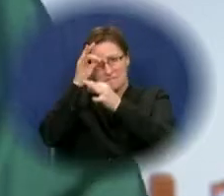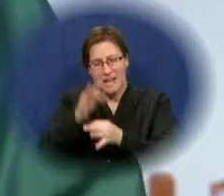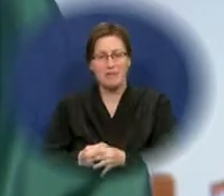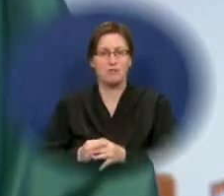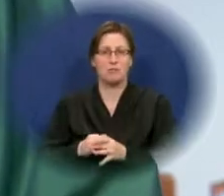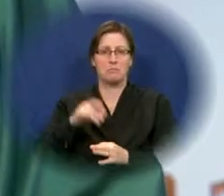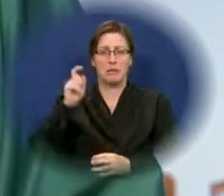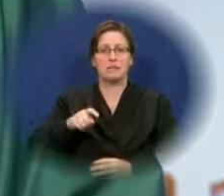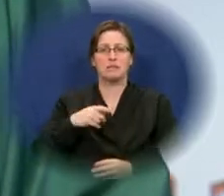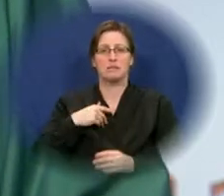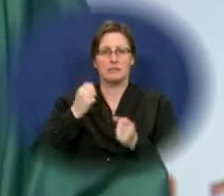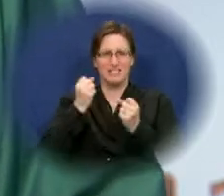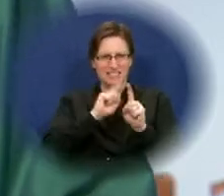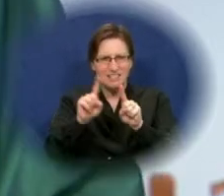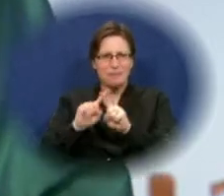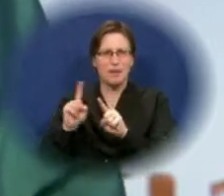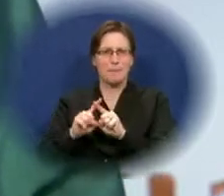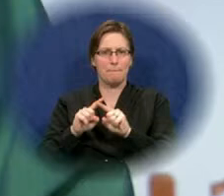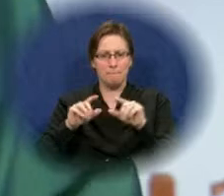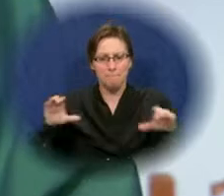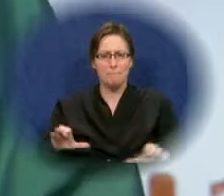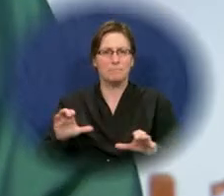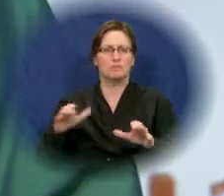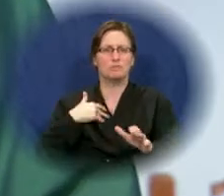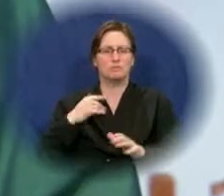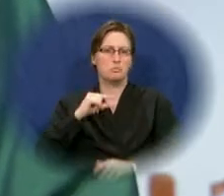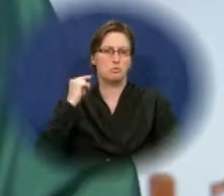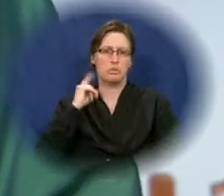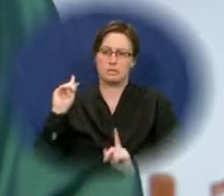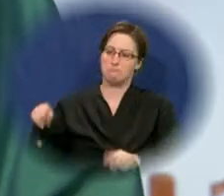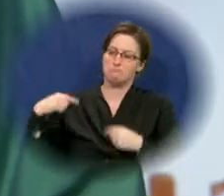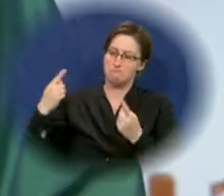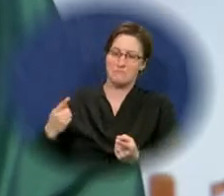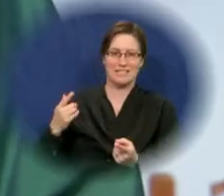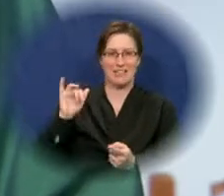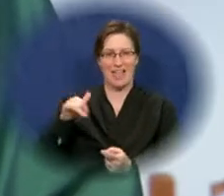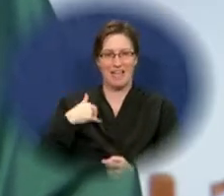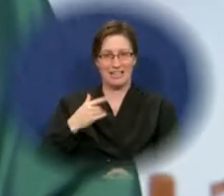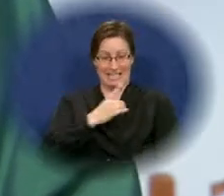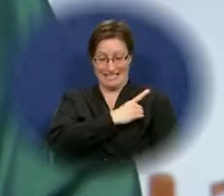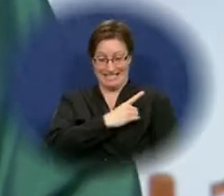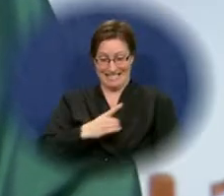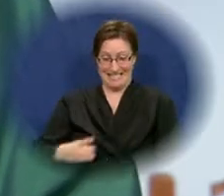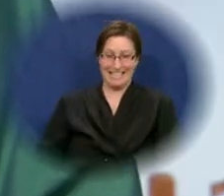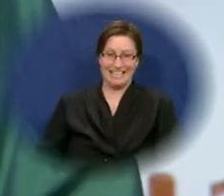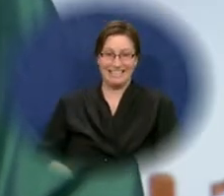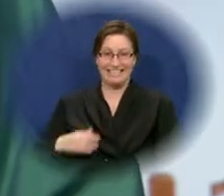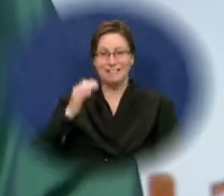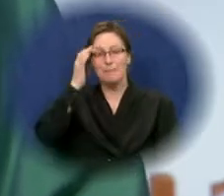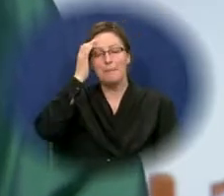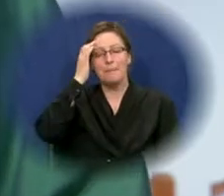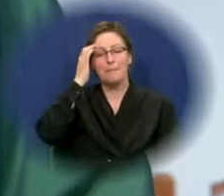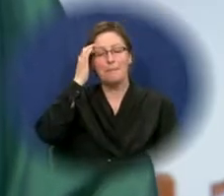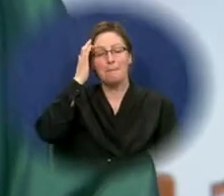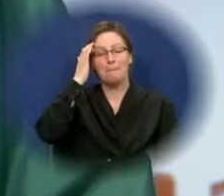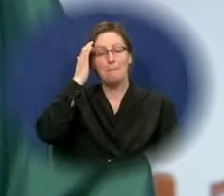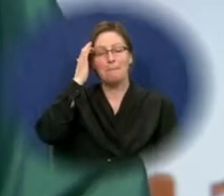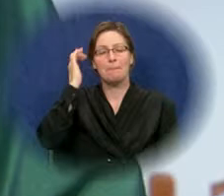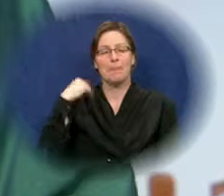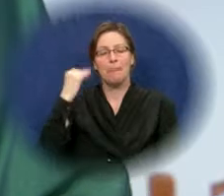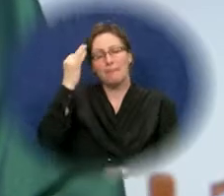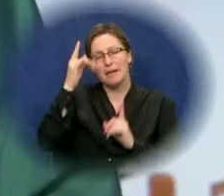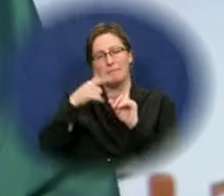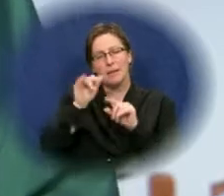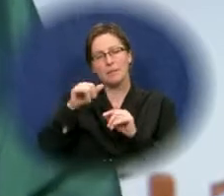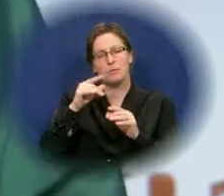different ministries of priesthood that I have enjoyed since that ordination to diaconate. And I think of them ringing loud